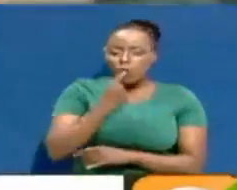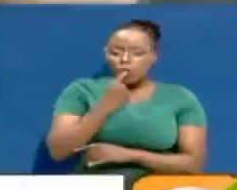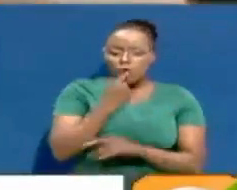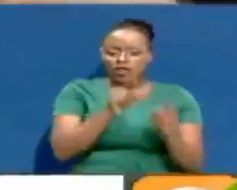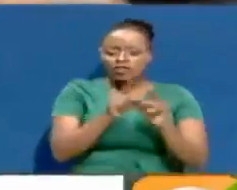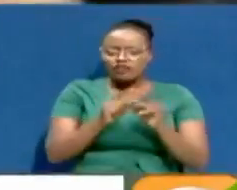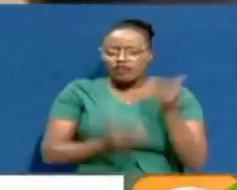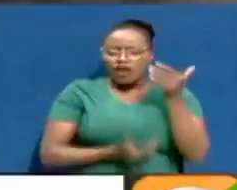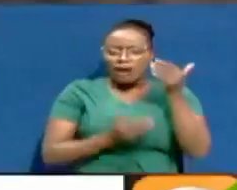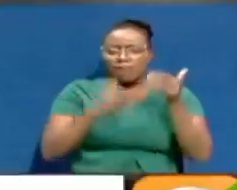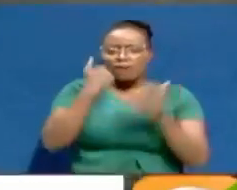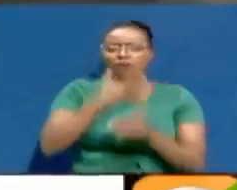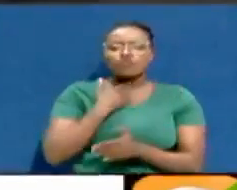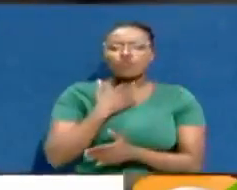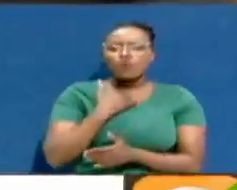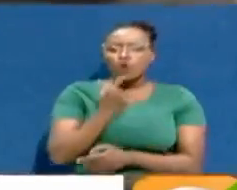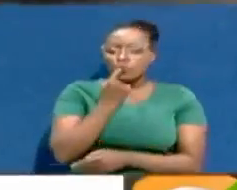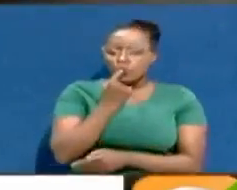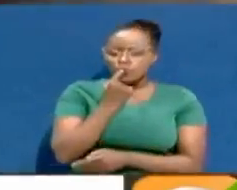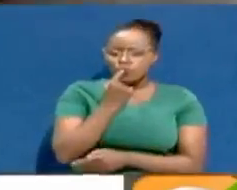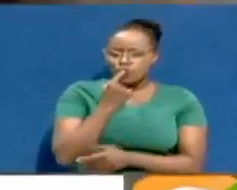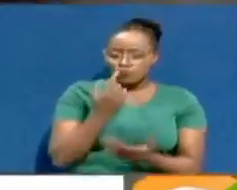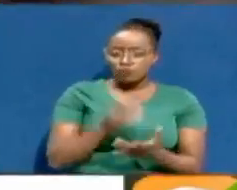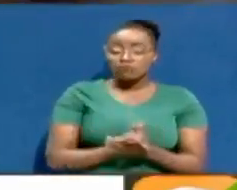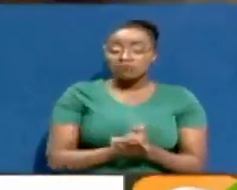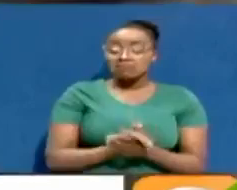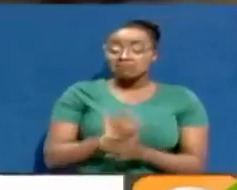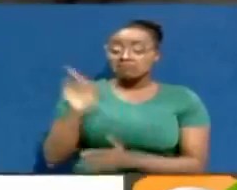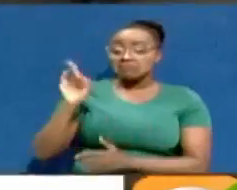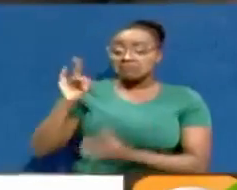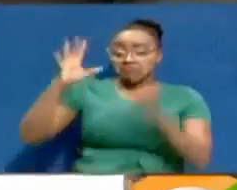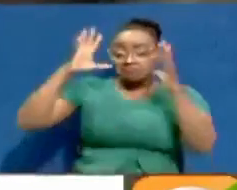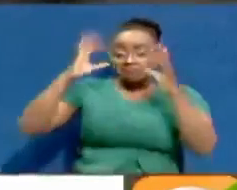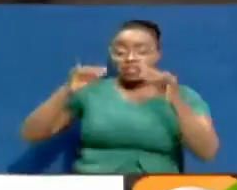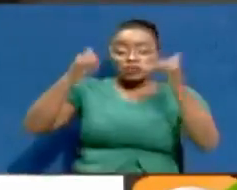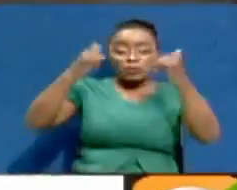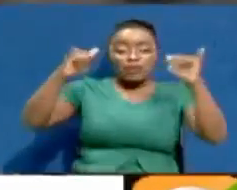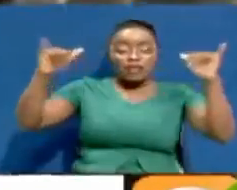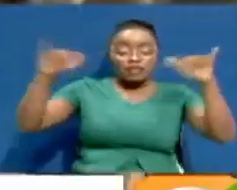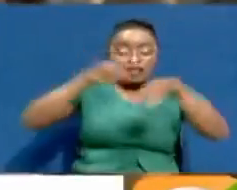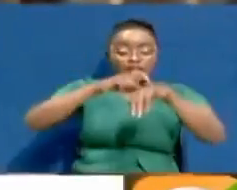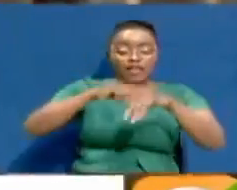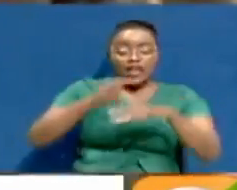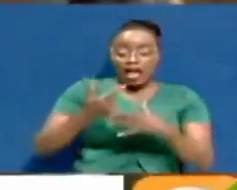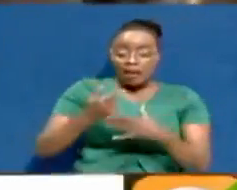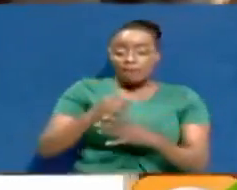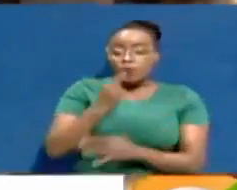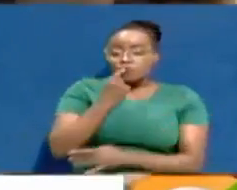a hungry baby would. This one chooses to be independent when feeding.